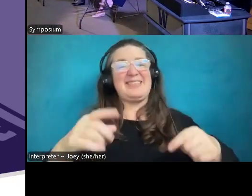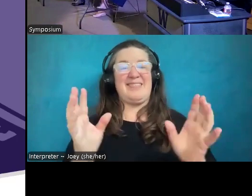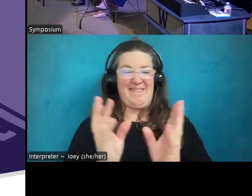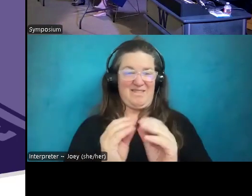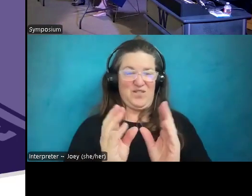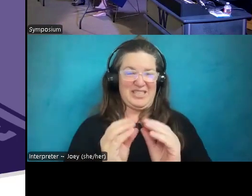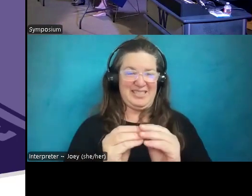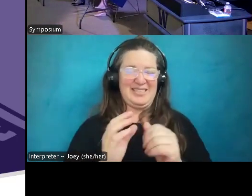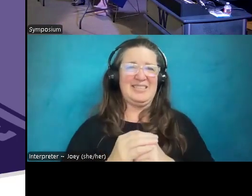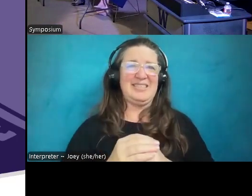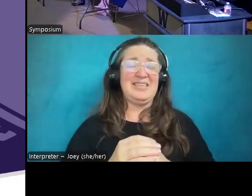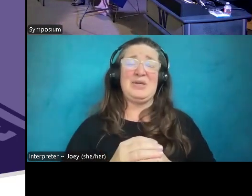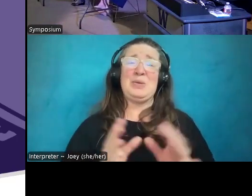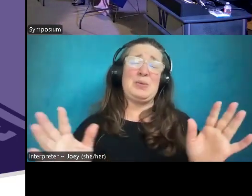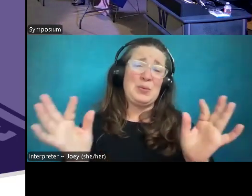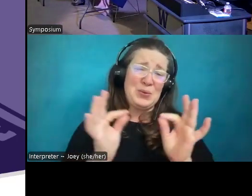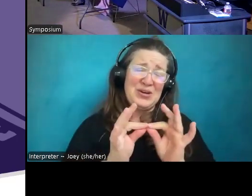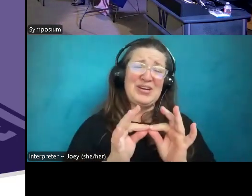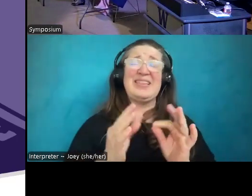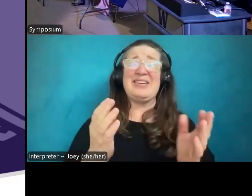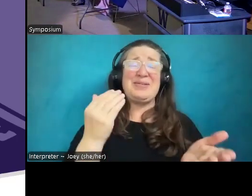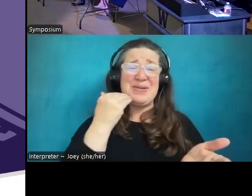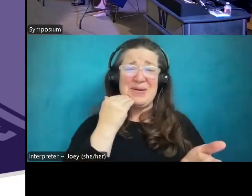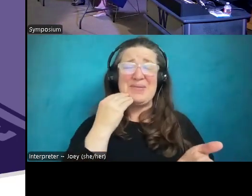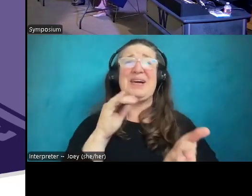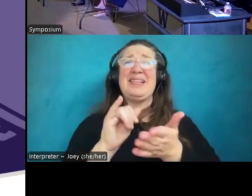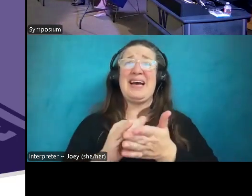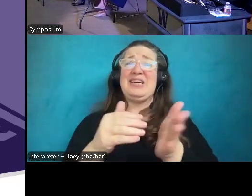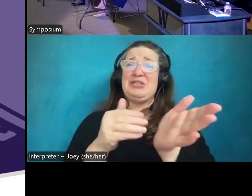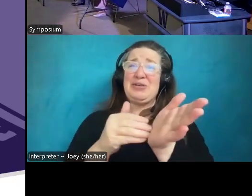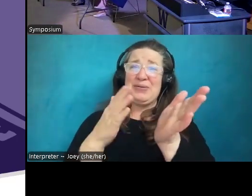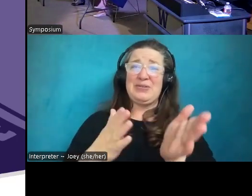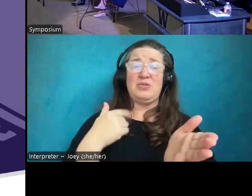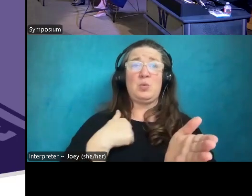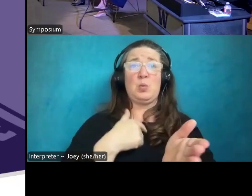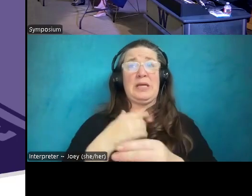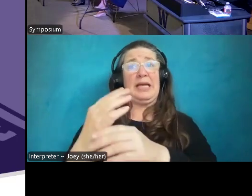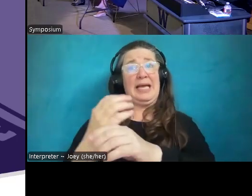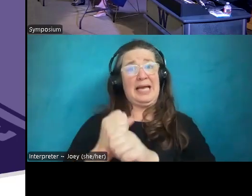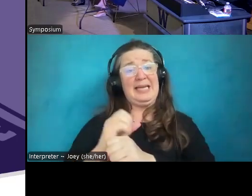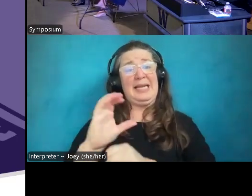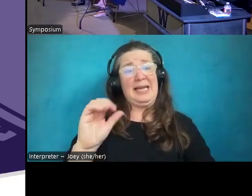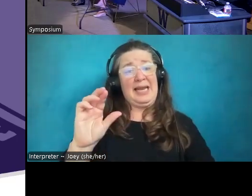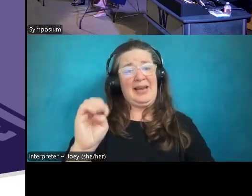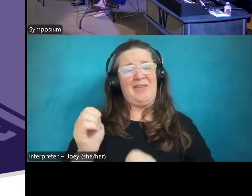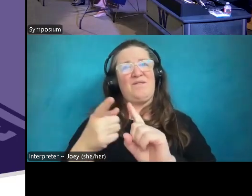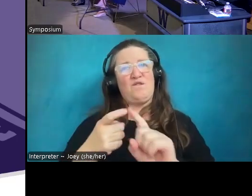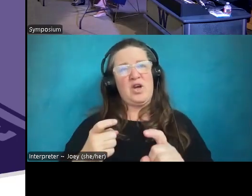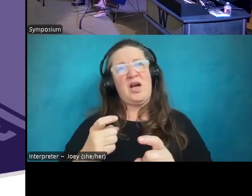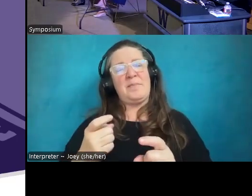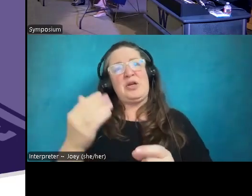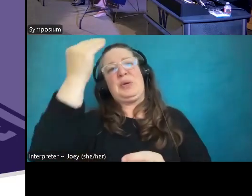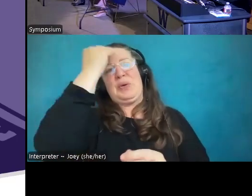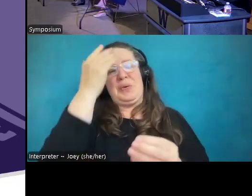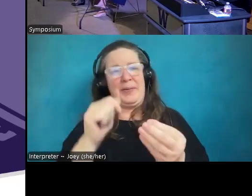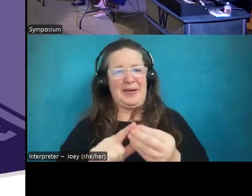be comforting to know that doctors we receive care from take the time to learn about long COVID and be aware